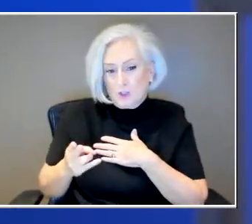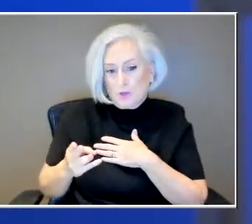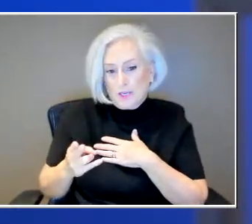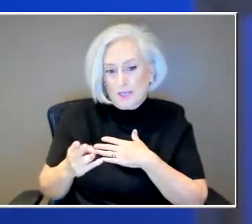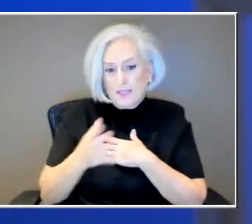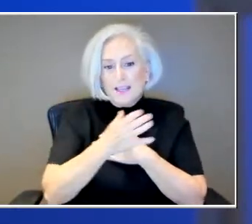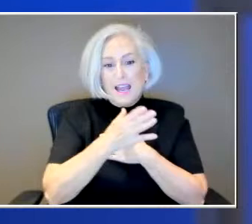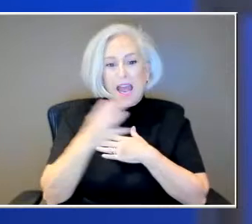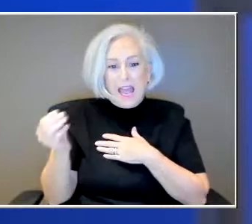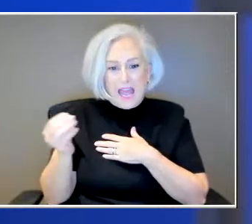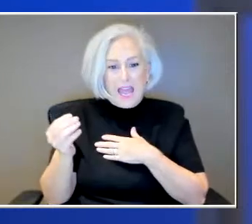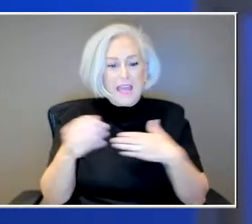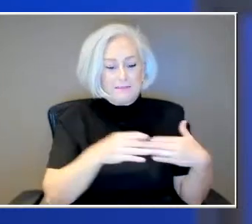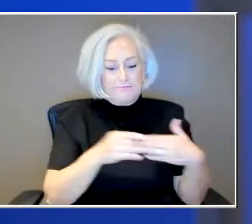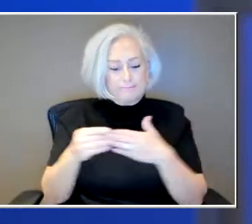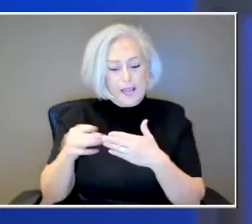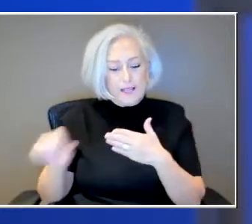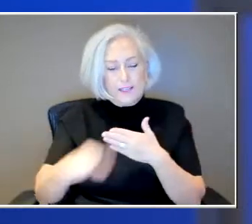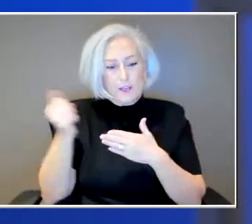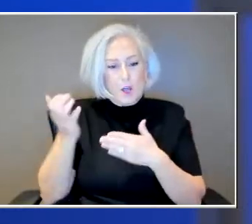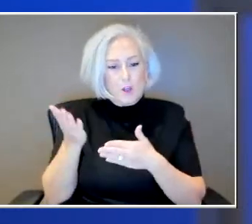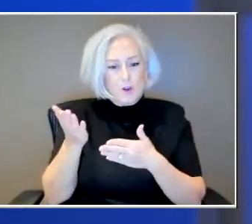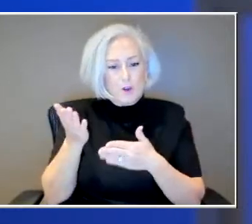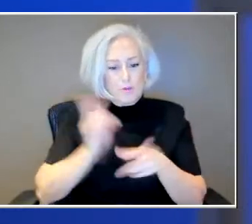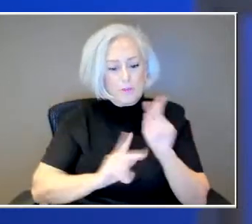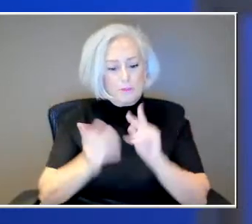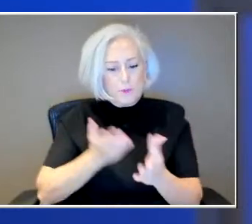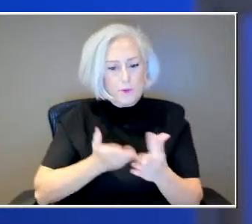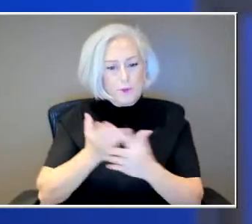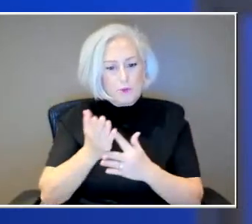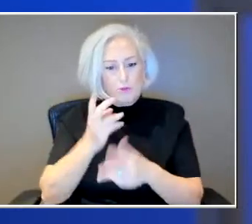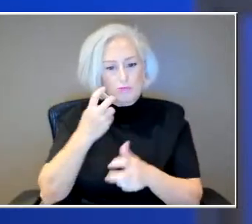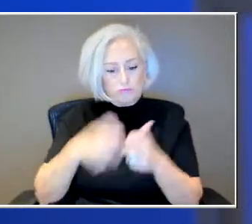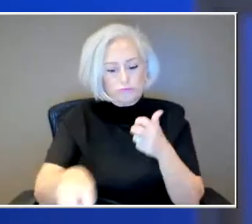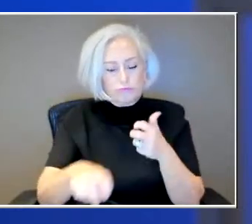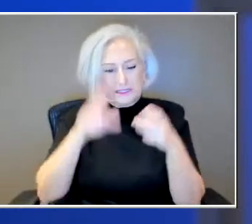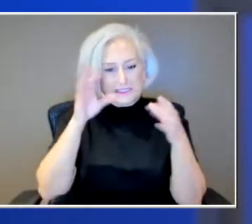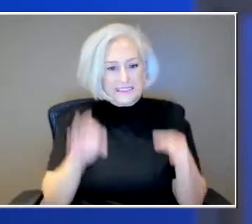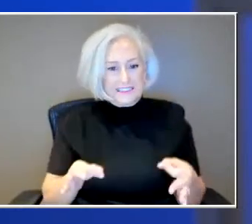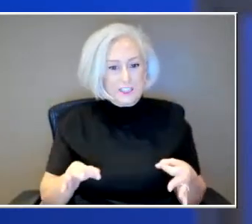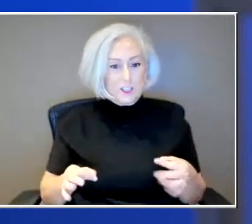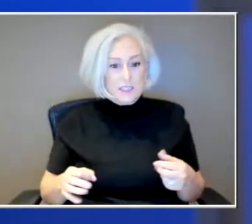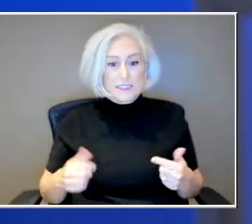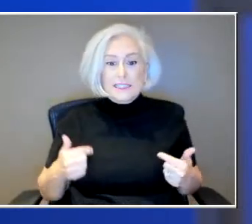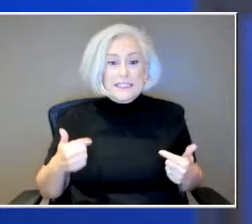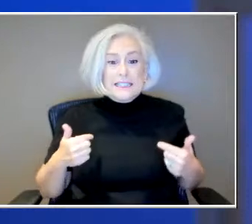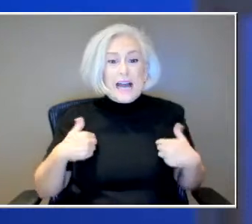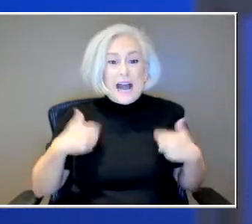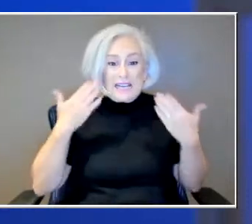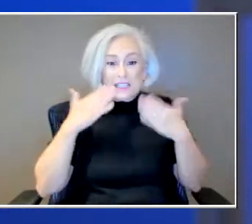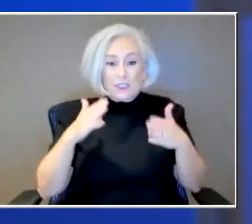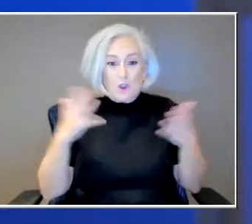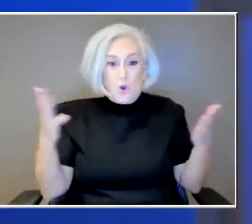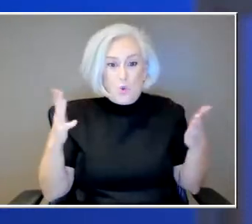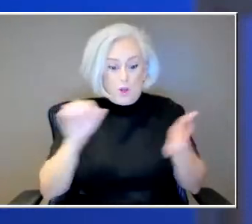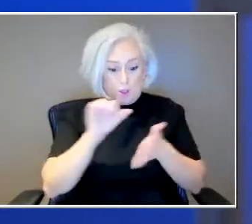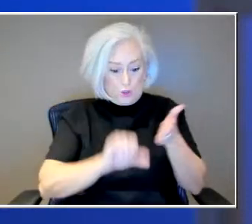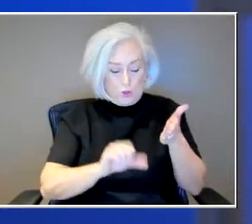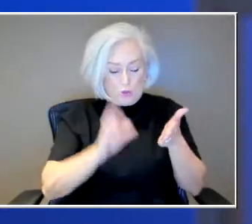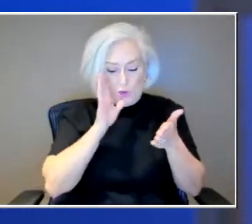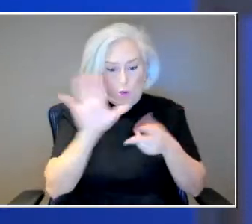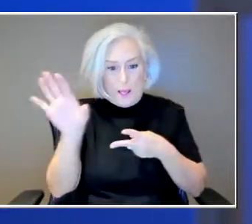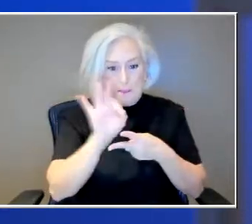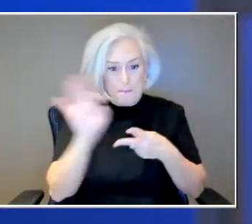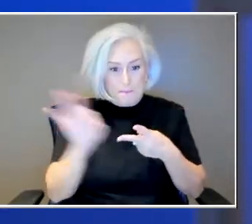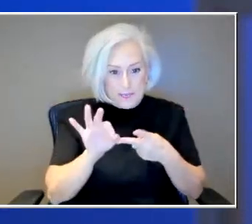other people through making those tough decisions, because I really wasn't sure what surgery I was going to choose at first, and it really took a few conversations